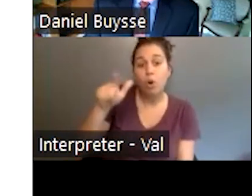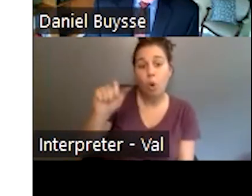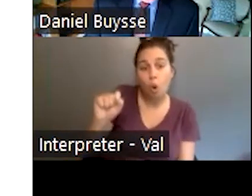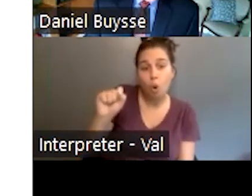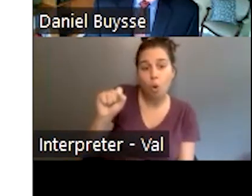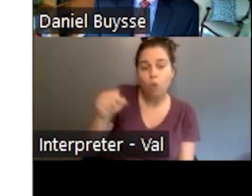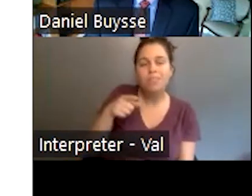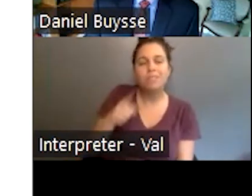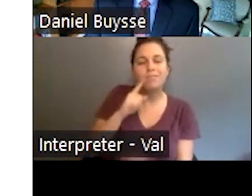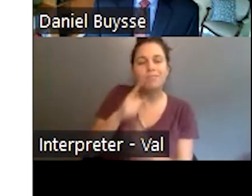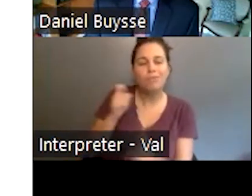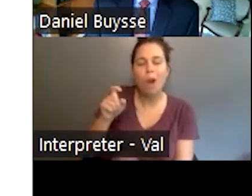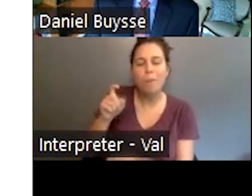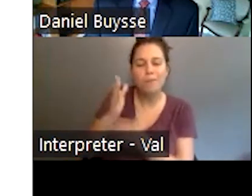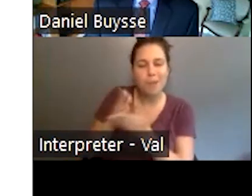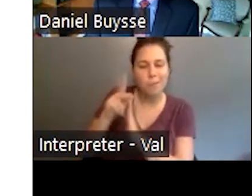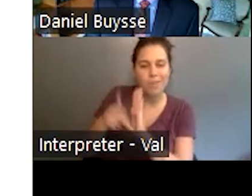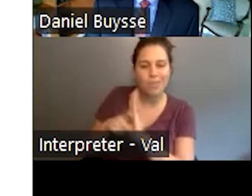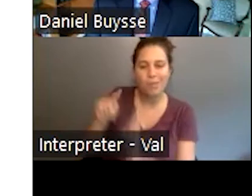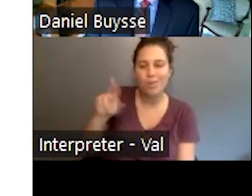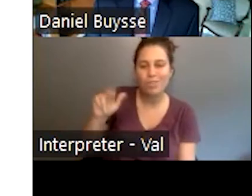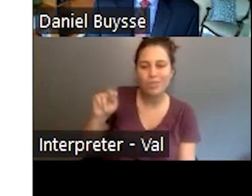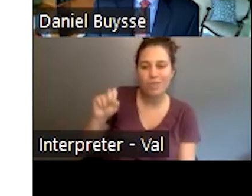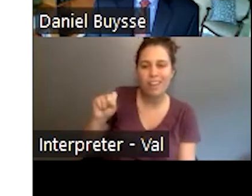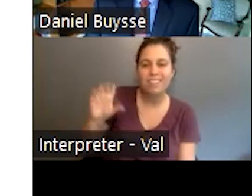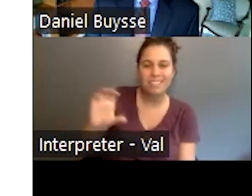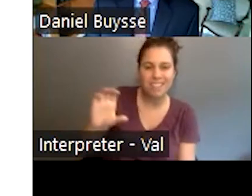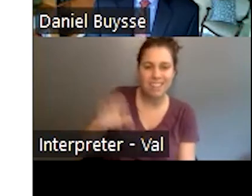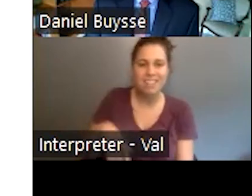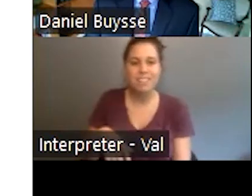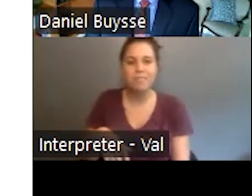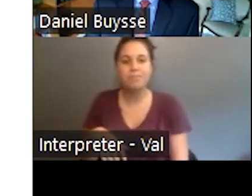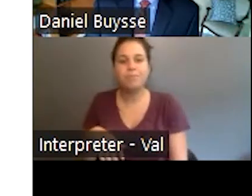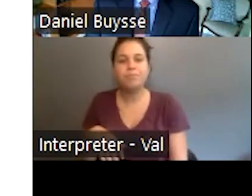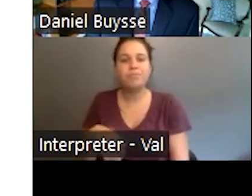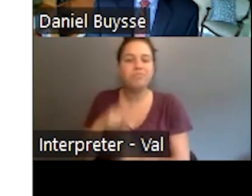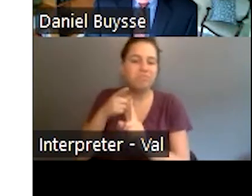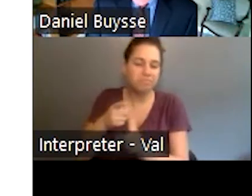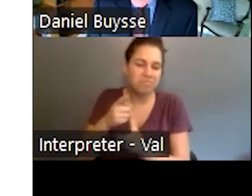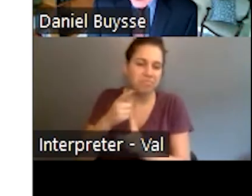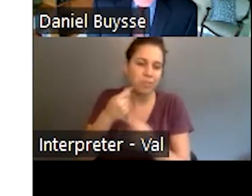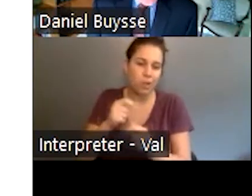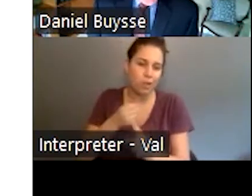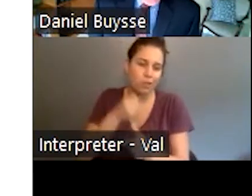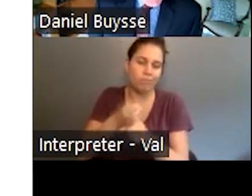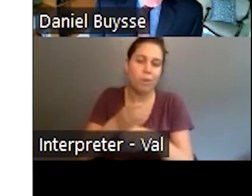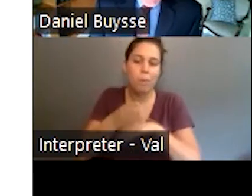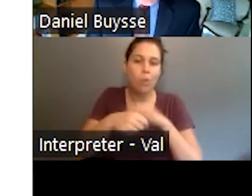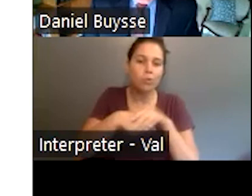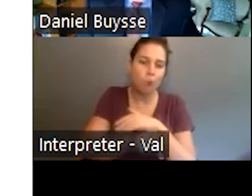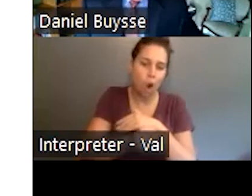the TRAN-SC and from the circadian perspective to influence postpartum weight loss and sleep